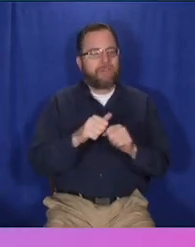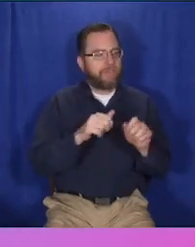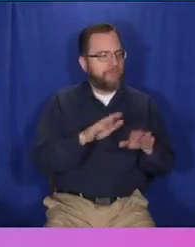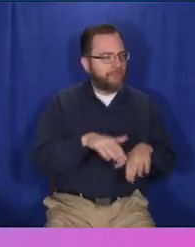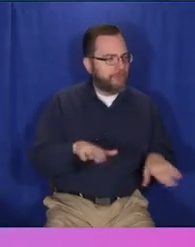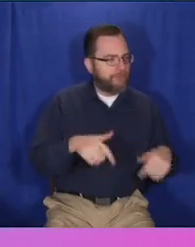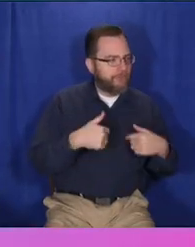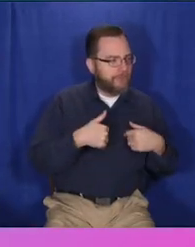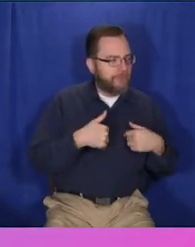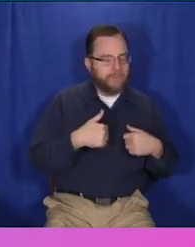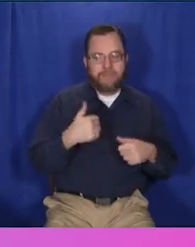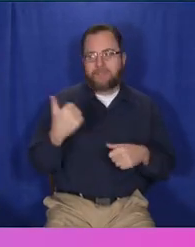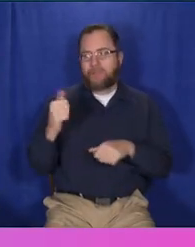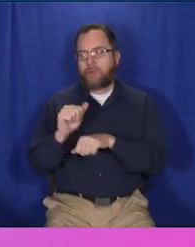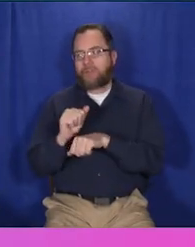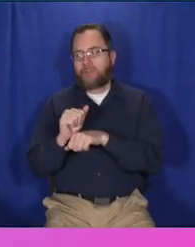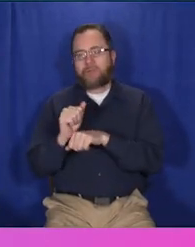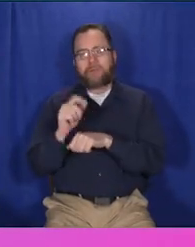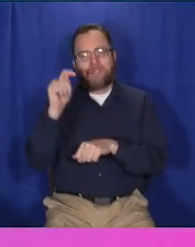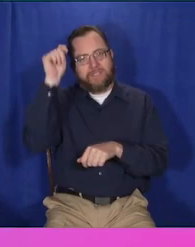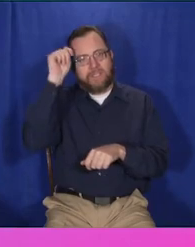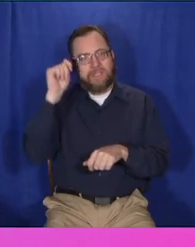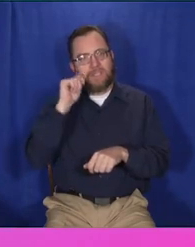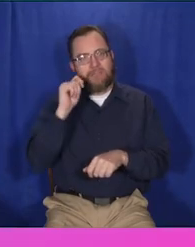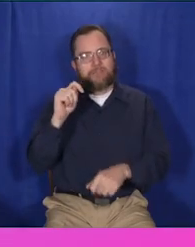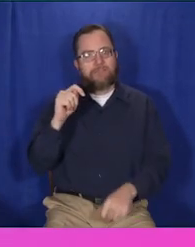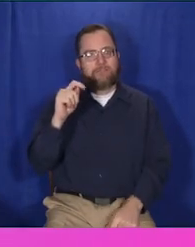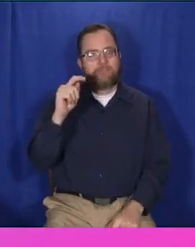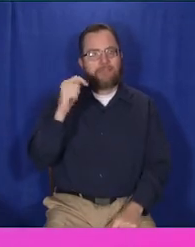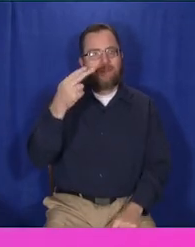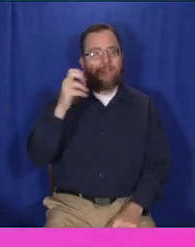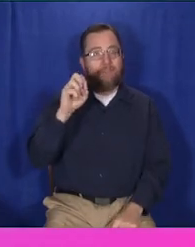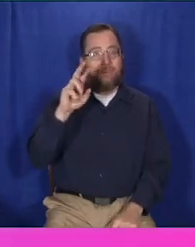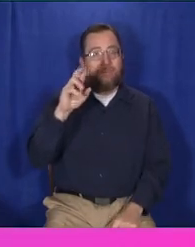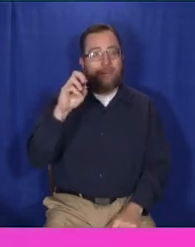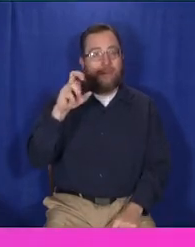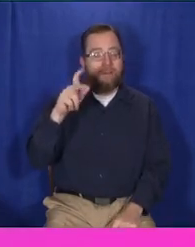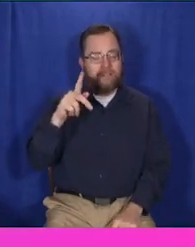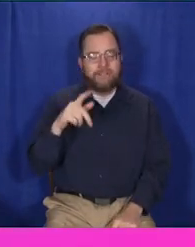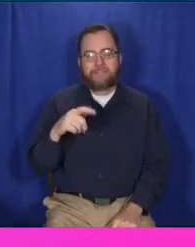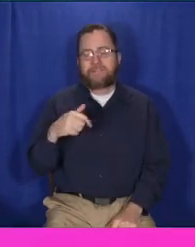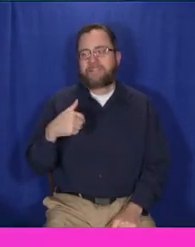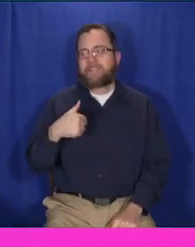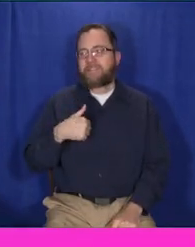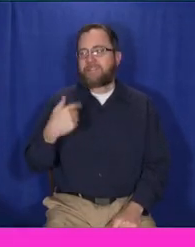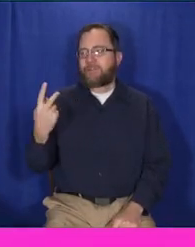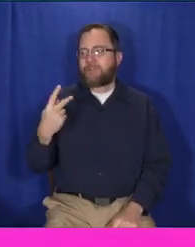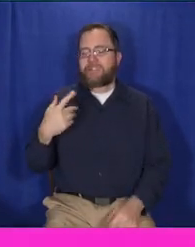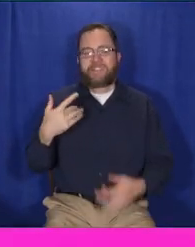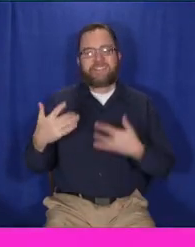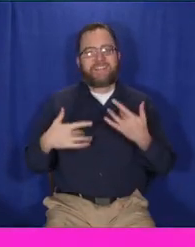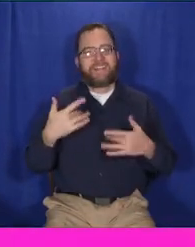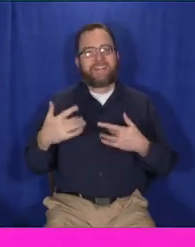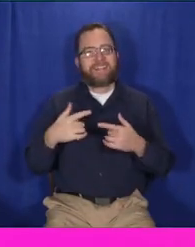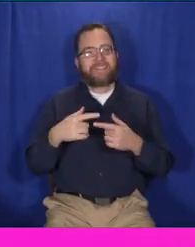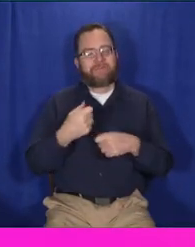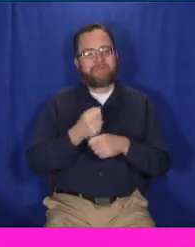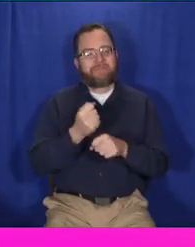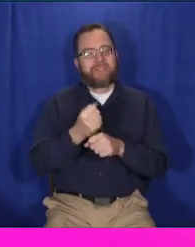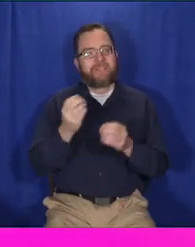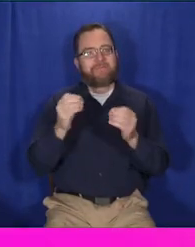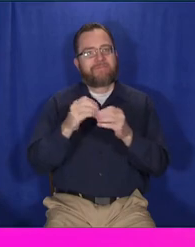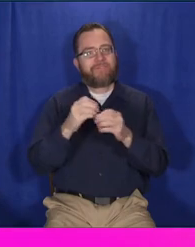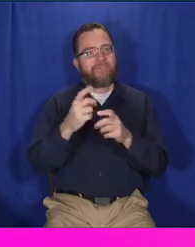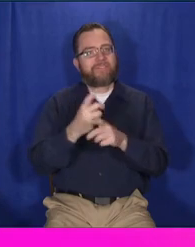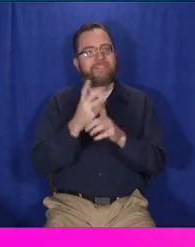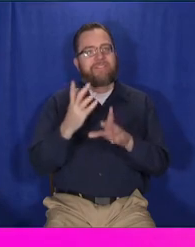location. So we both have the passion to share the gospel and to disciple the next generation. So just like how God's